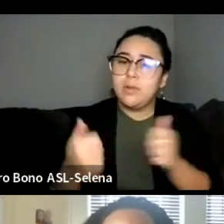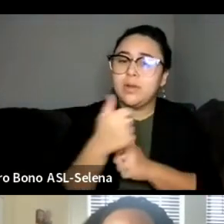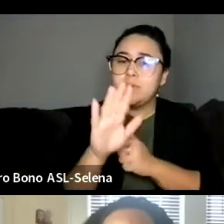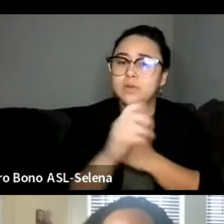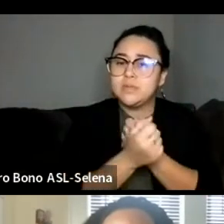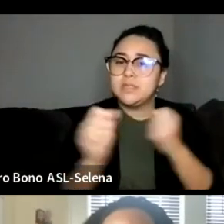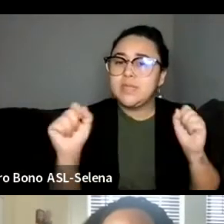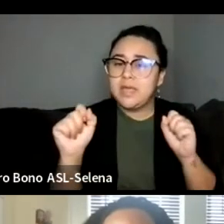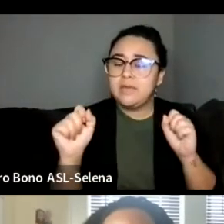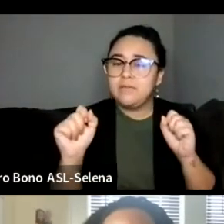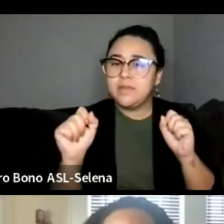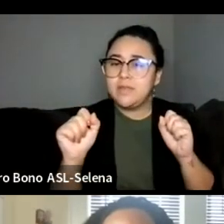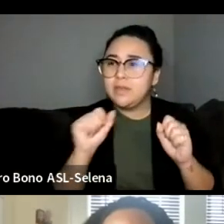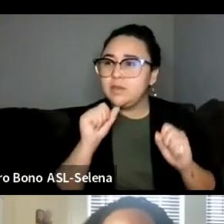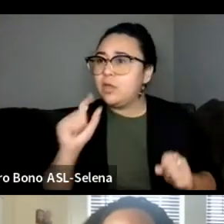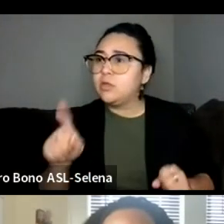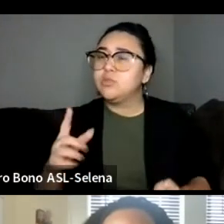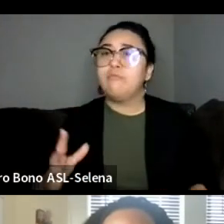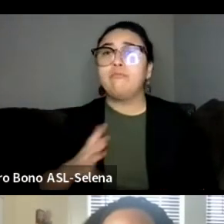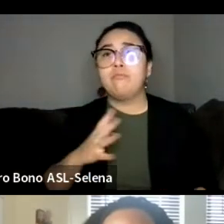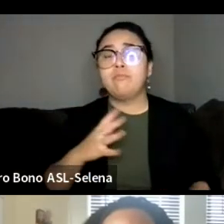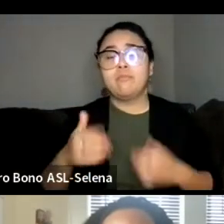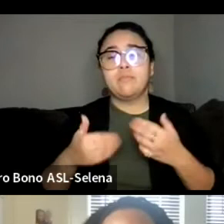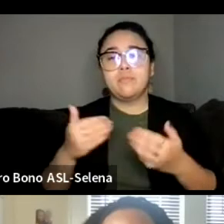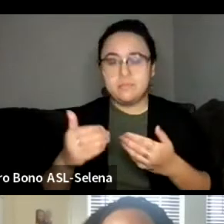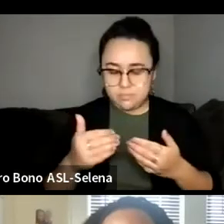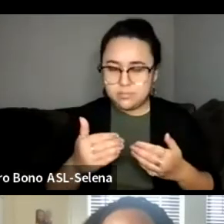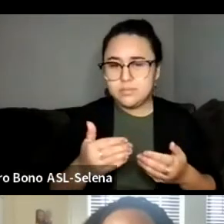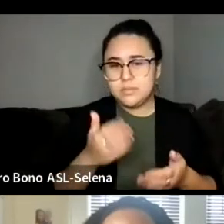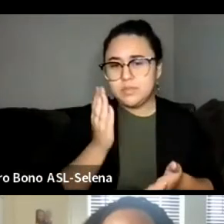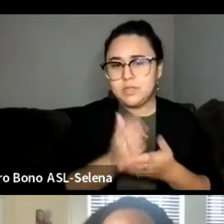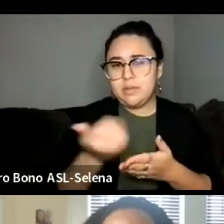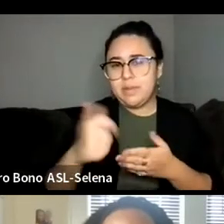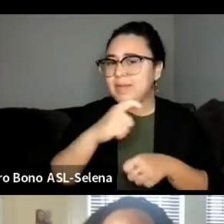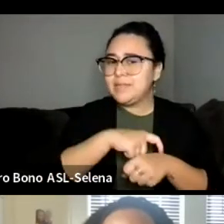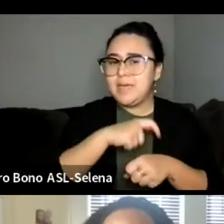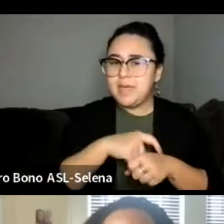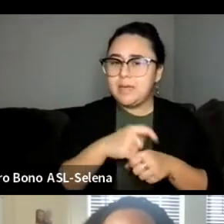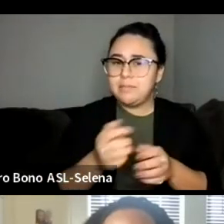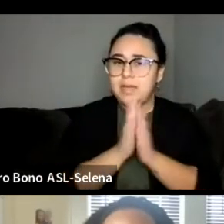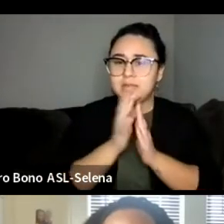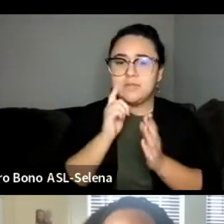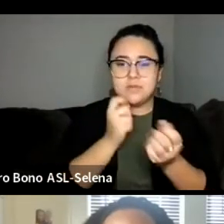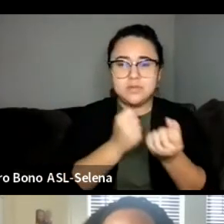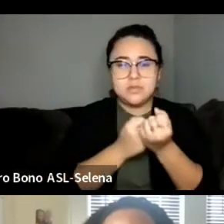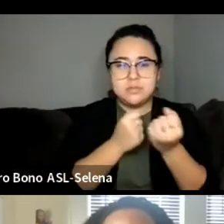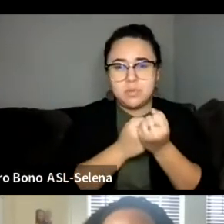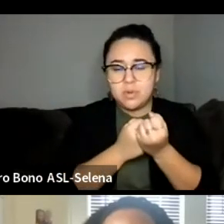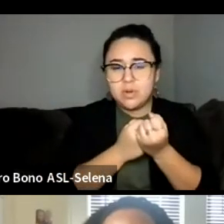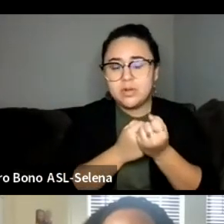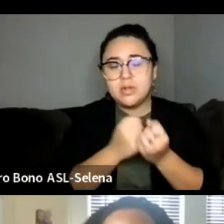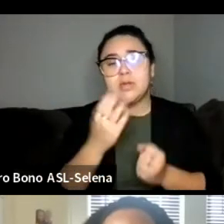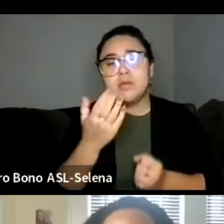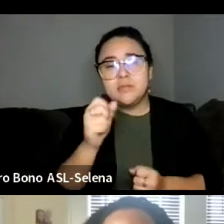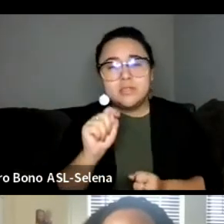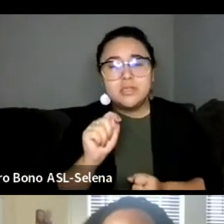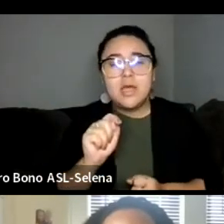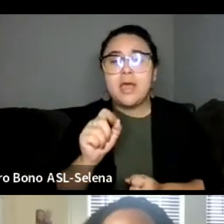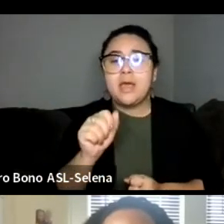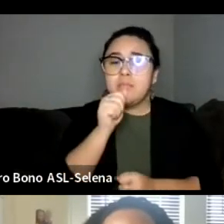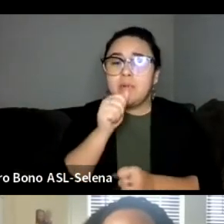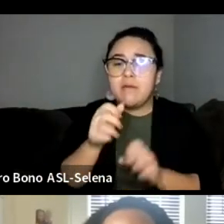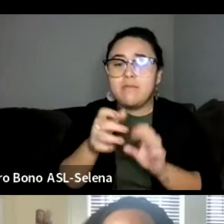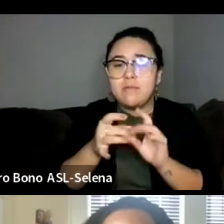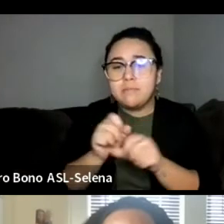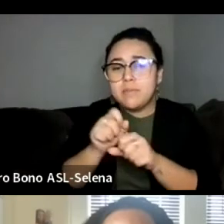a session at any time. You can also ask for support in the chat by private or anyone who you feel is an ally